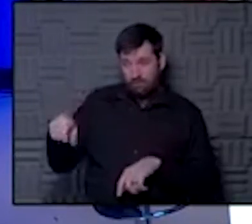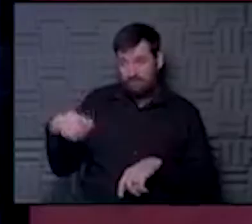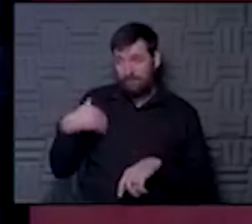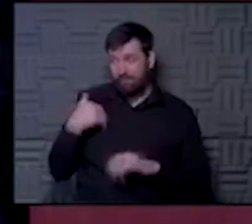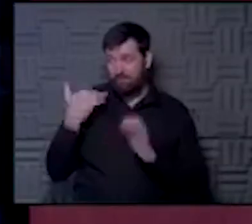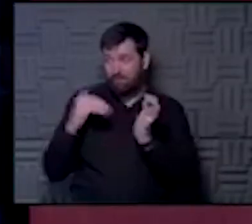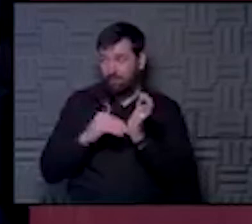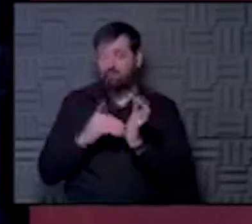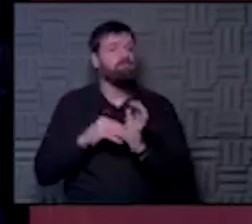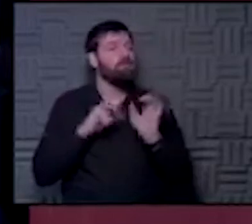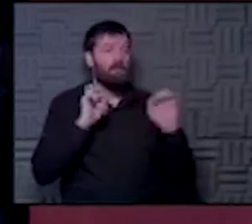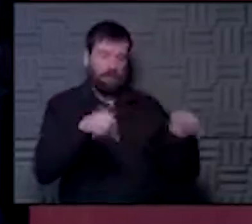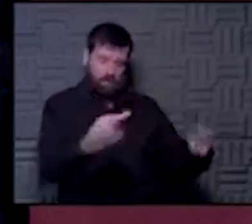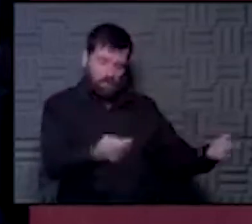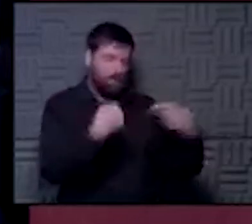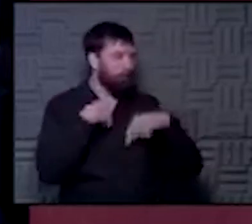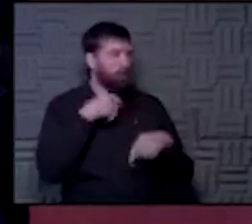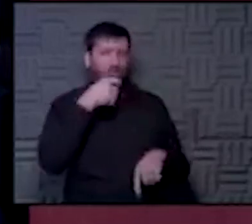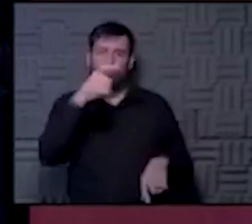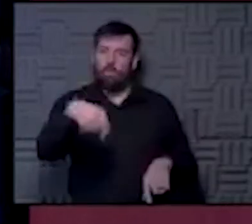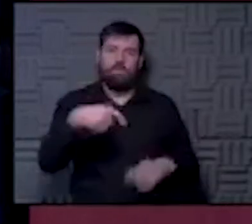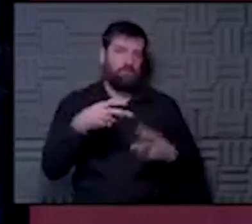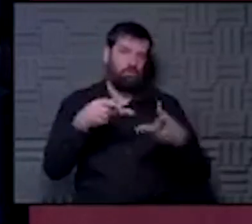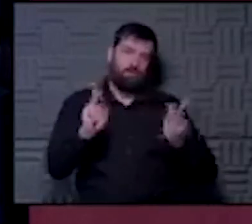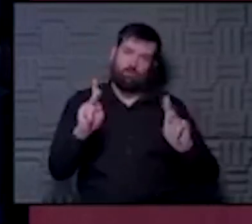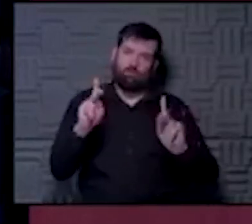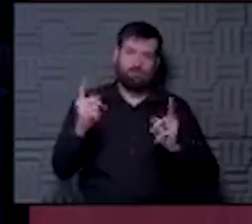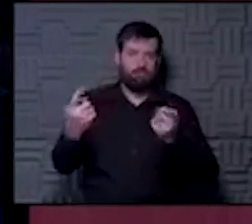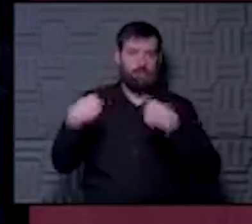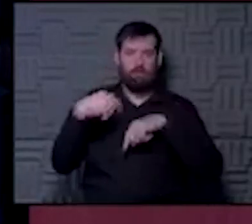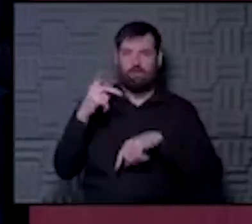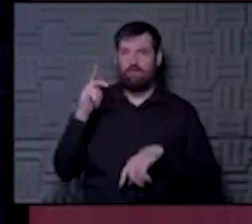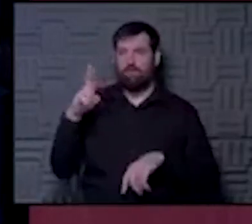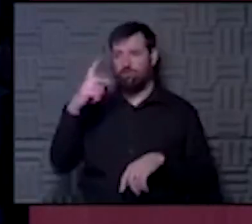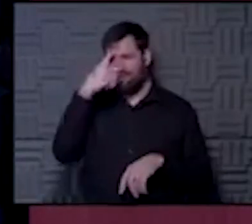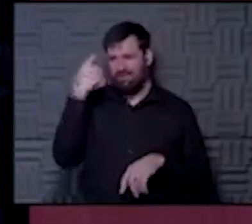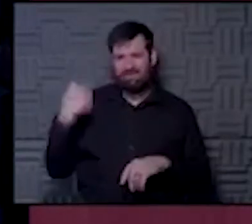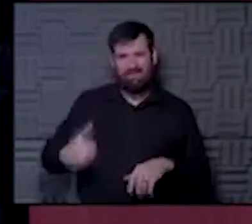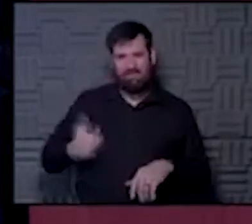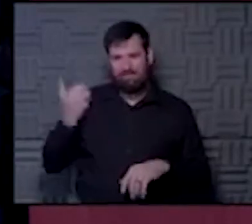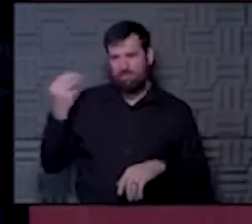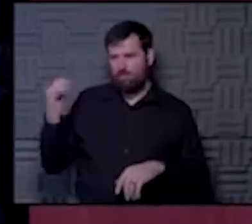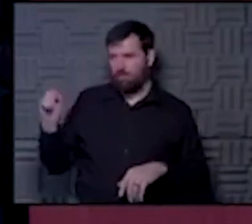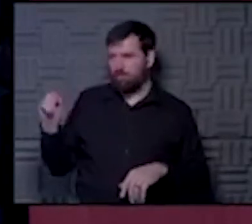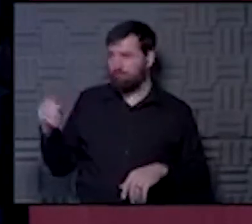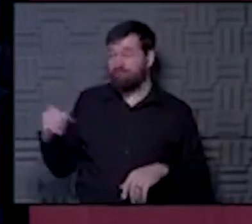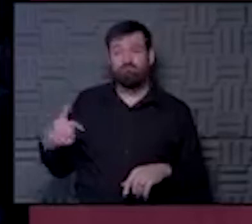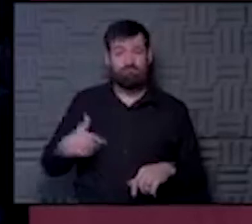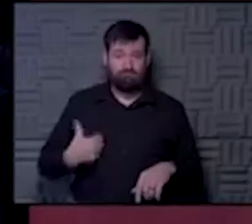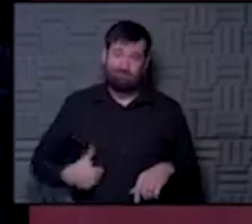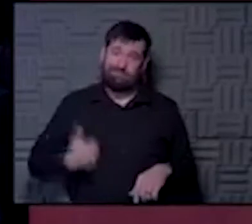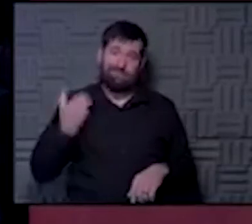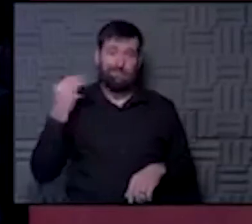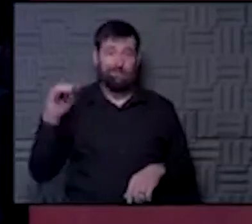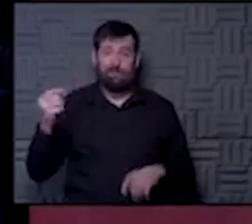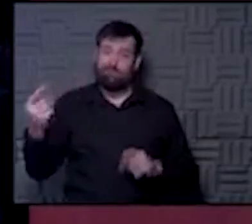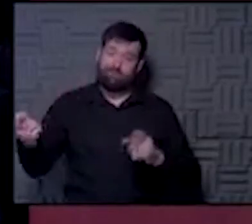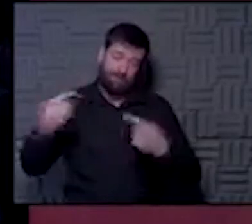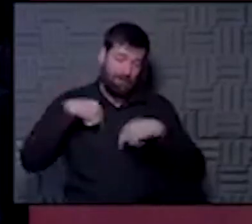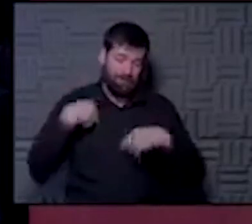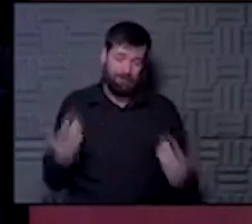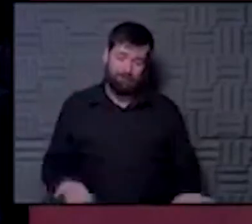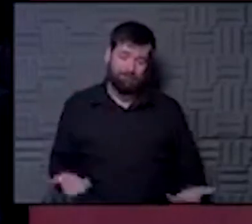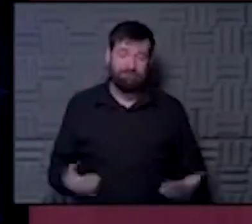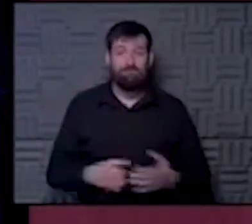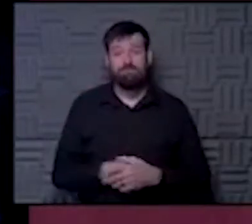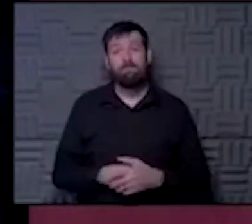can come to KU. You do not need doctor's special permission to come into KU Hospital because you live in Missouri. I live in Missouri. I come to KU Hospital. So I